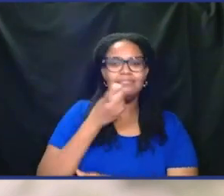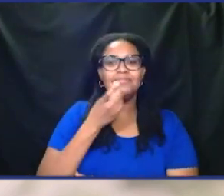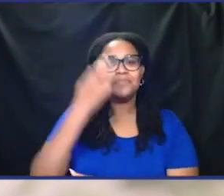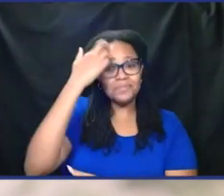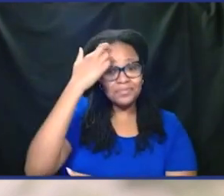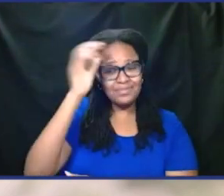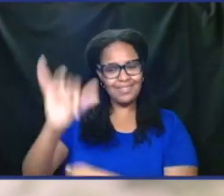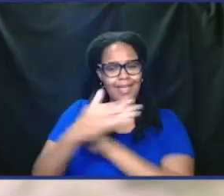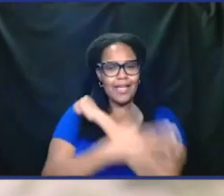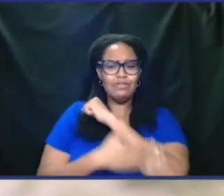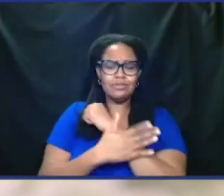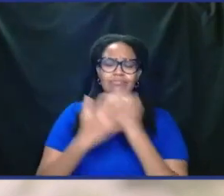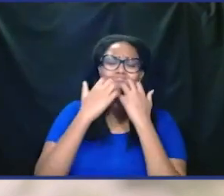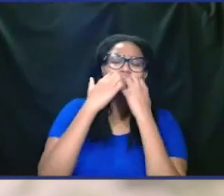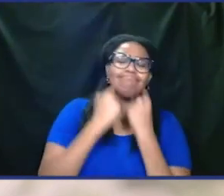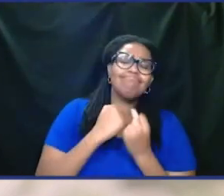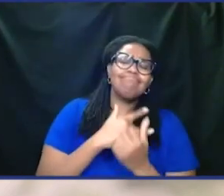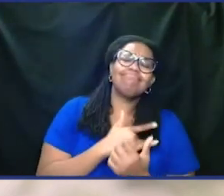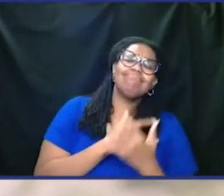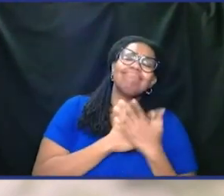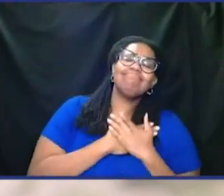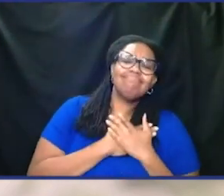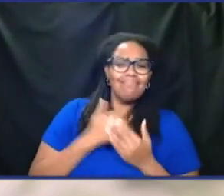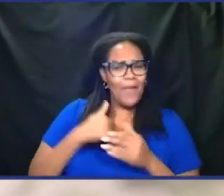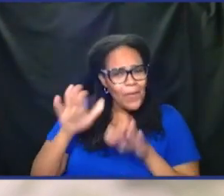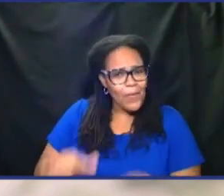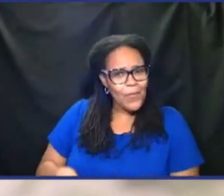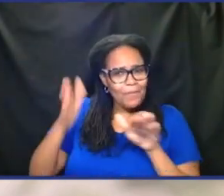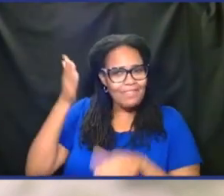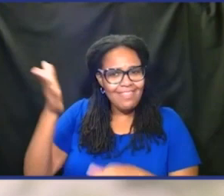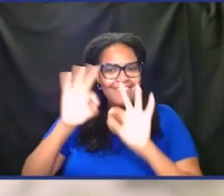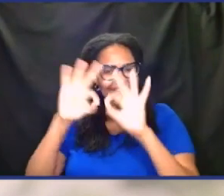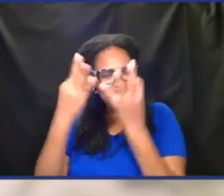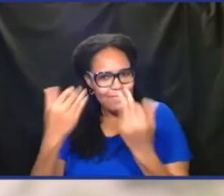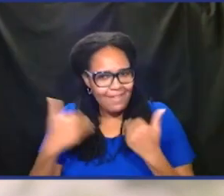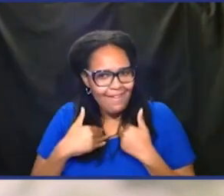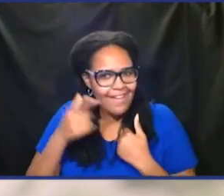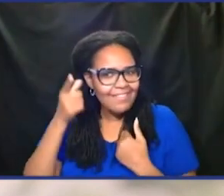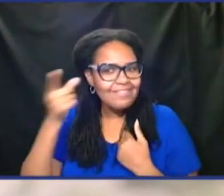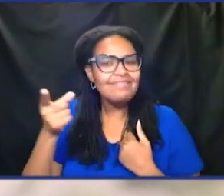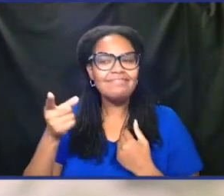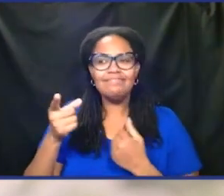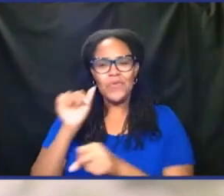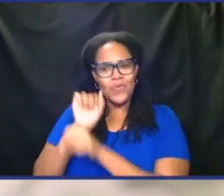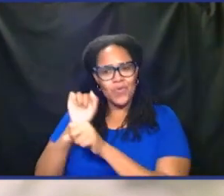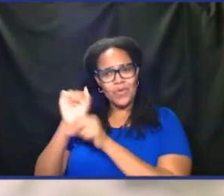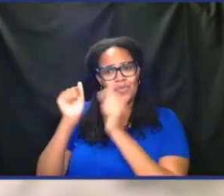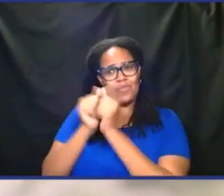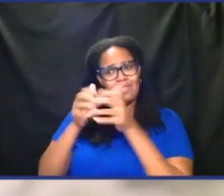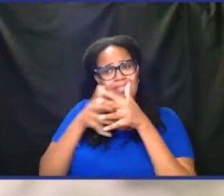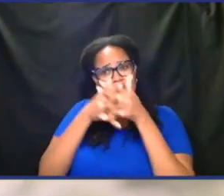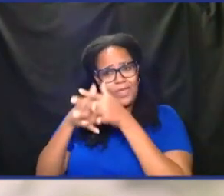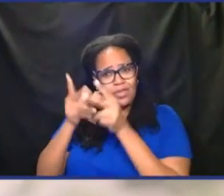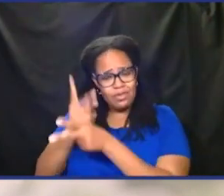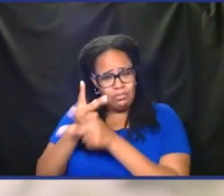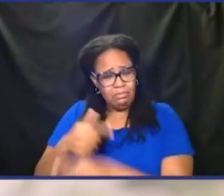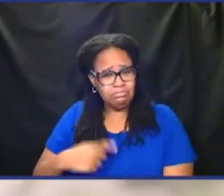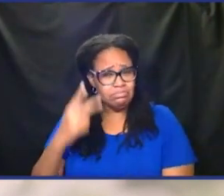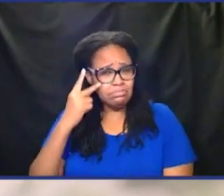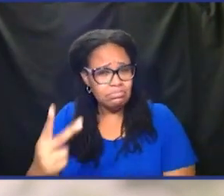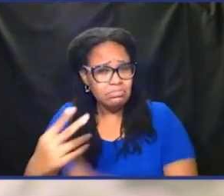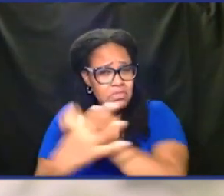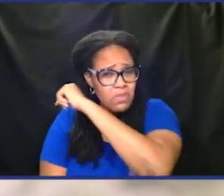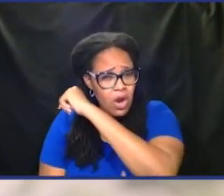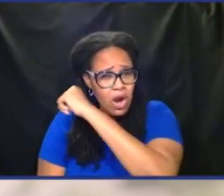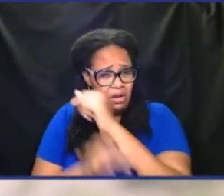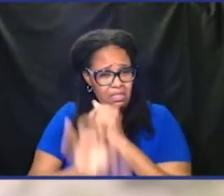country very close to my heart. I was raised there. I have family there. Working with Americares, I saw poverty that affects